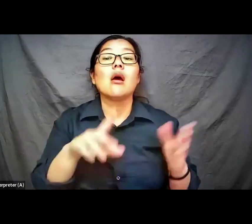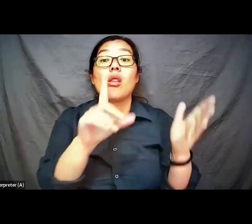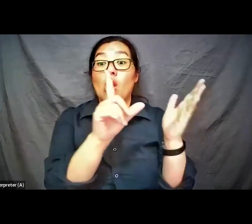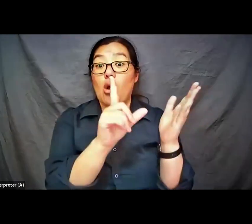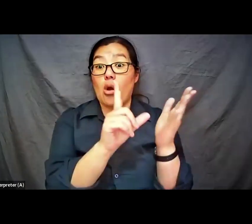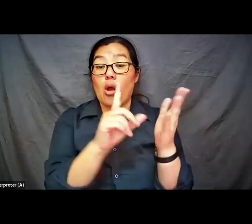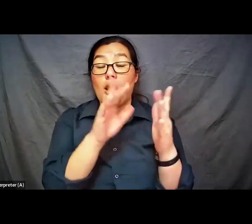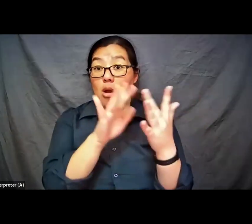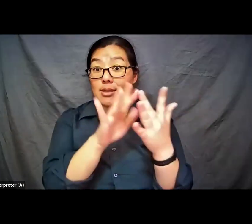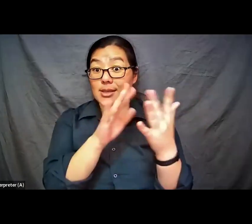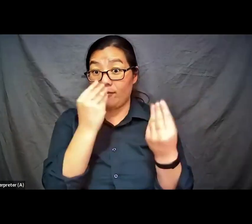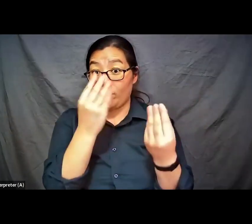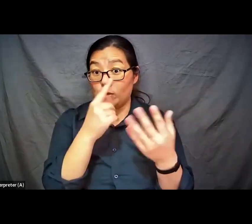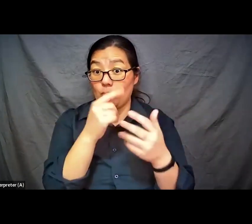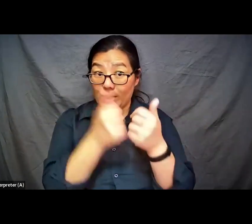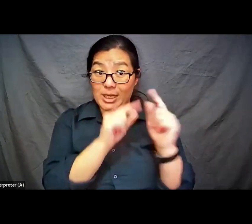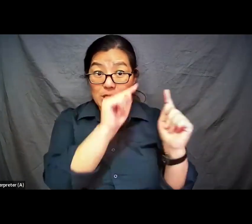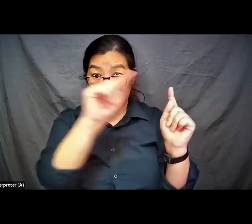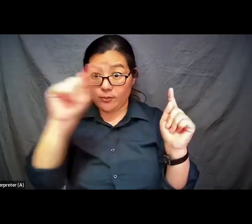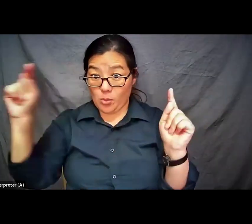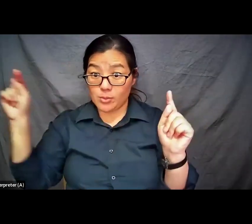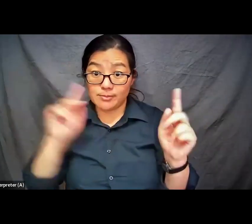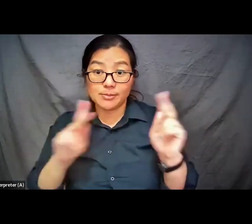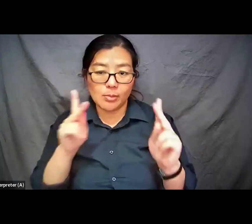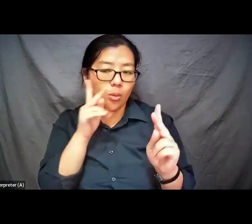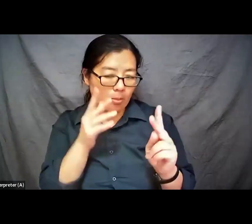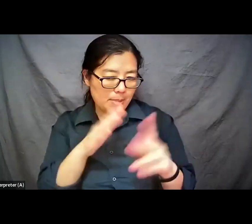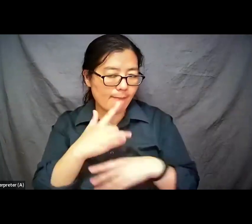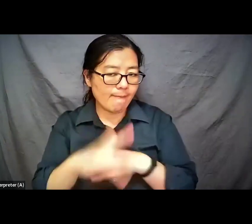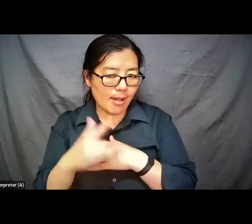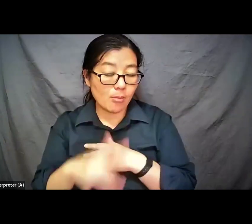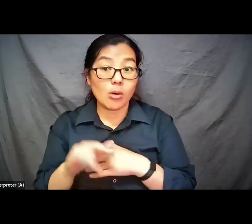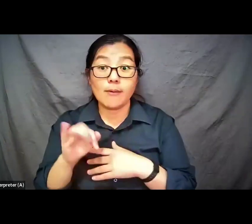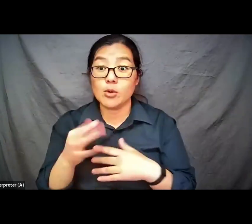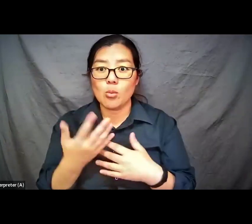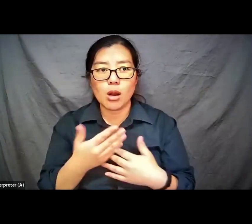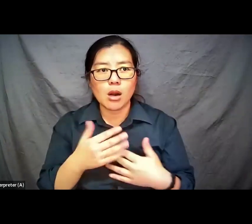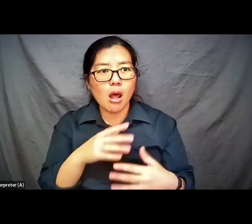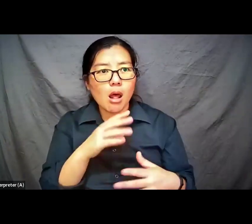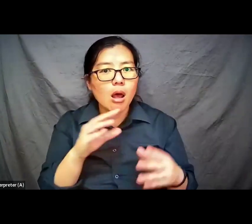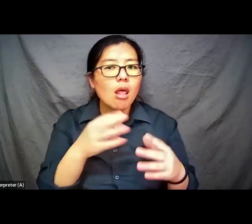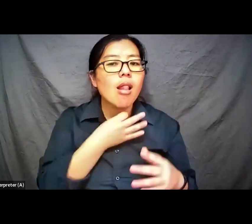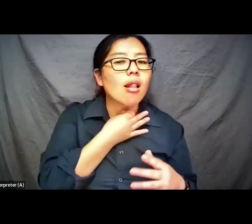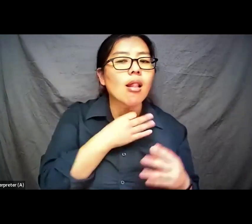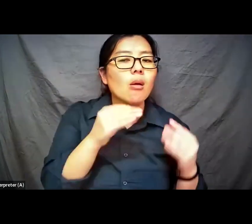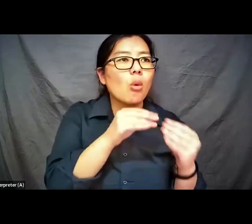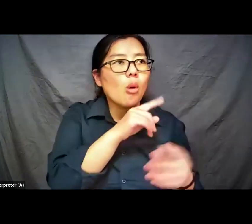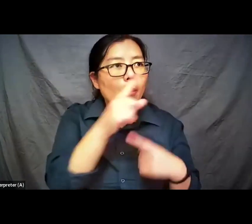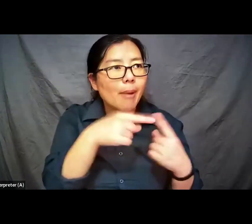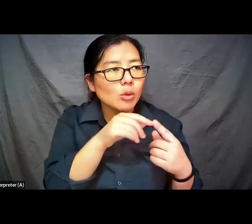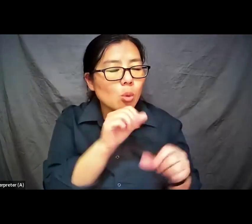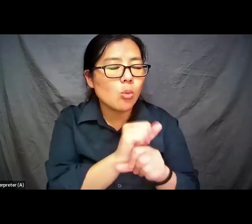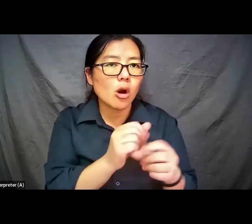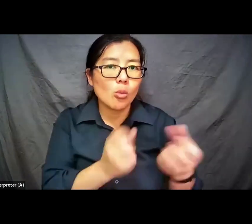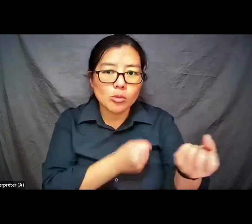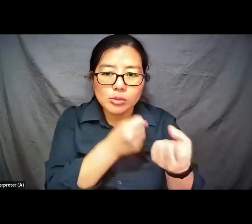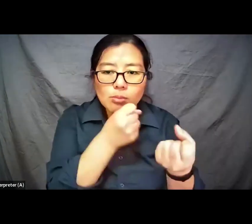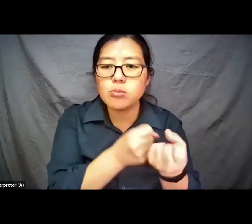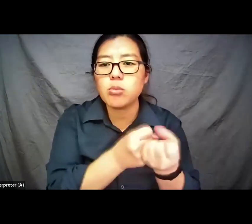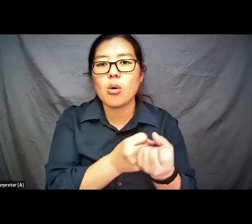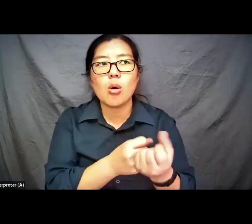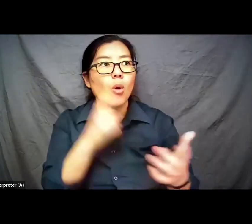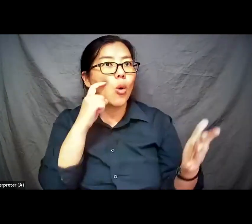And seeing folks in the practice of their scholar activism while holding all of these other identities, all of these other things that they